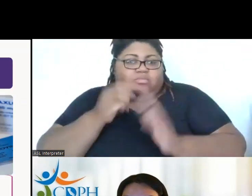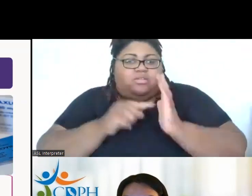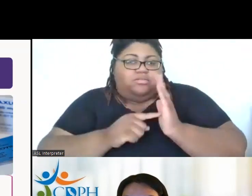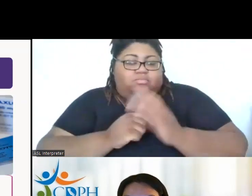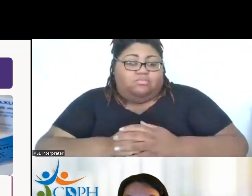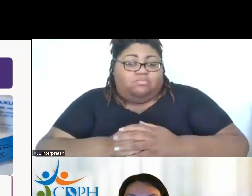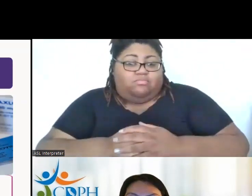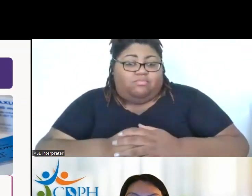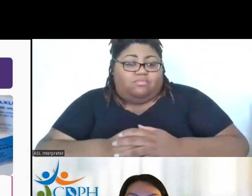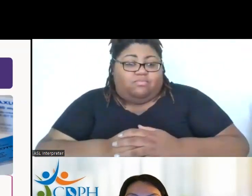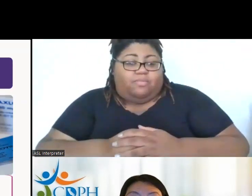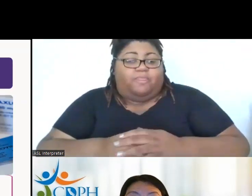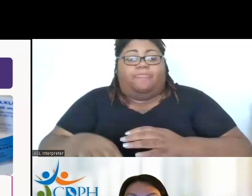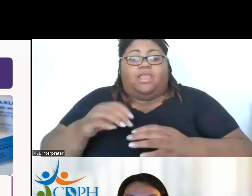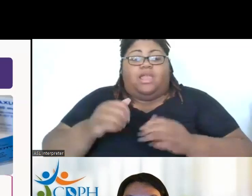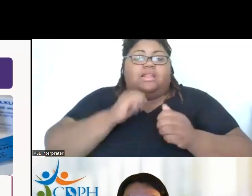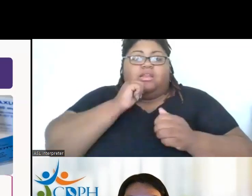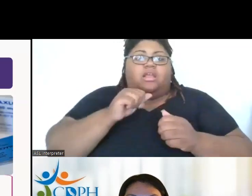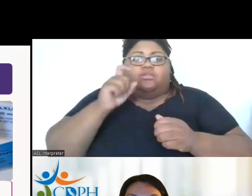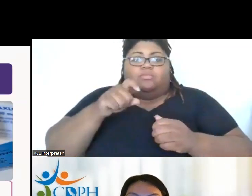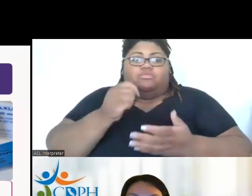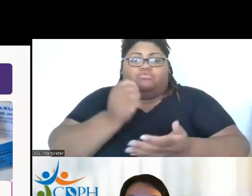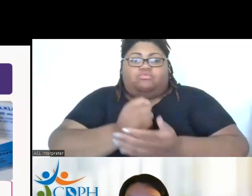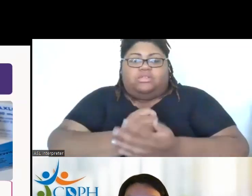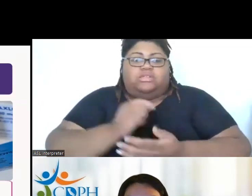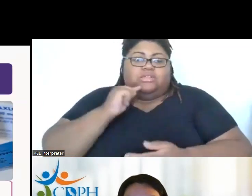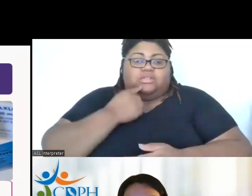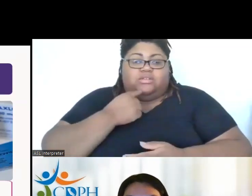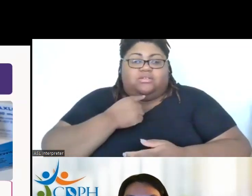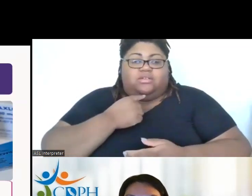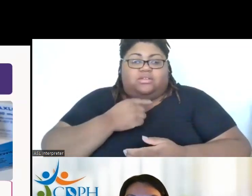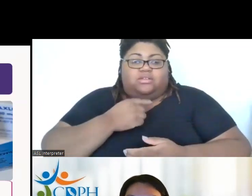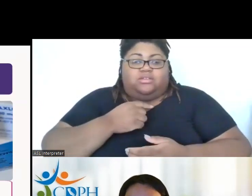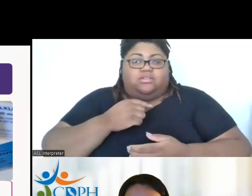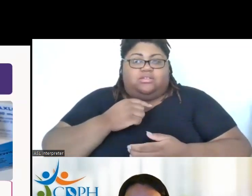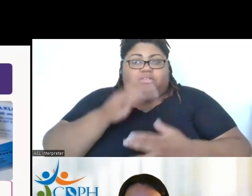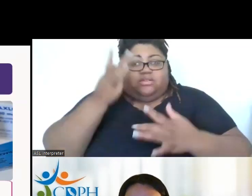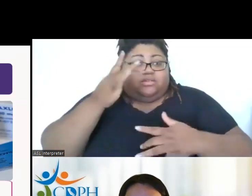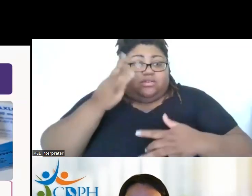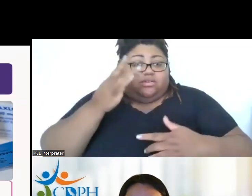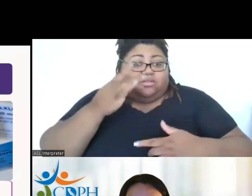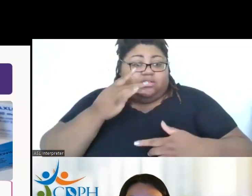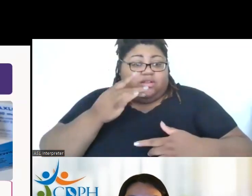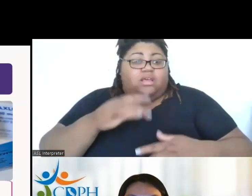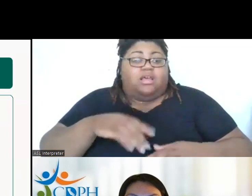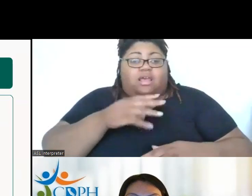illness. And that the benefits of treatment greatly outweigh the risks of rebound.